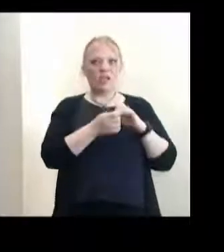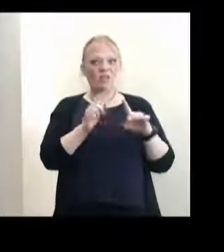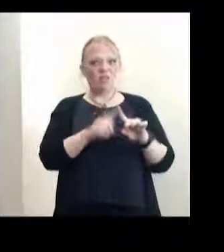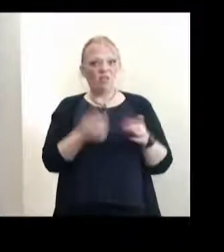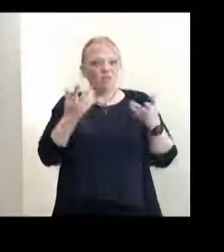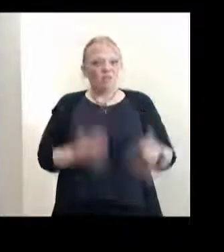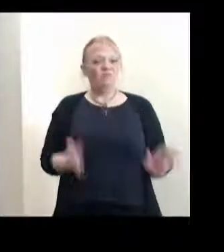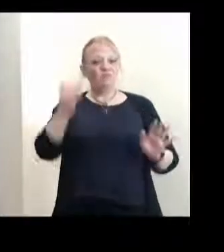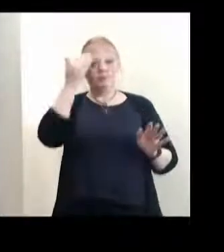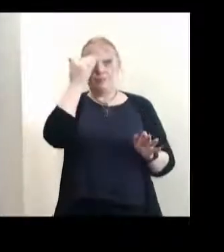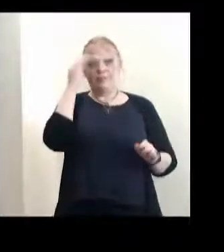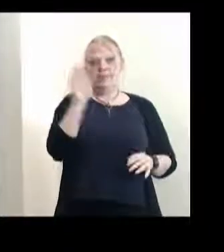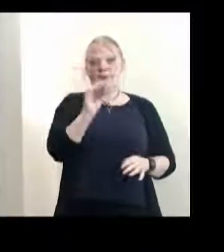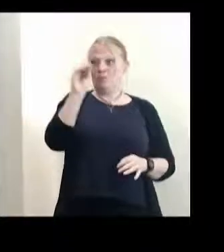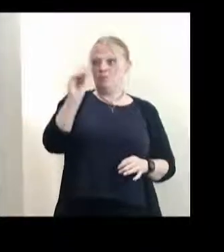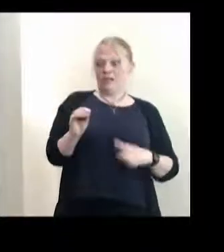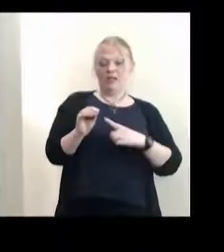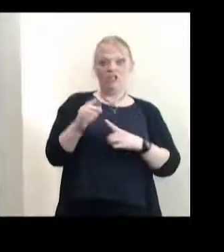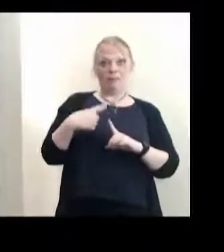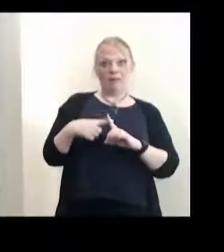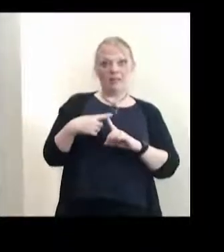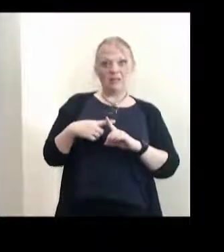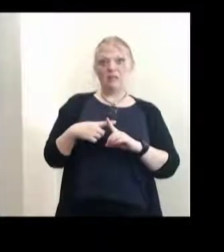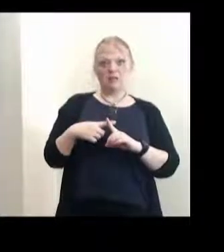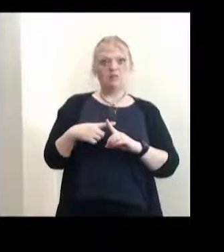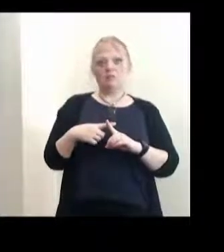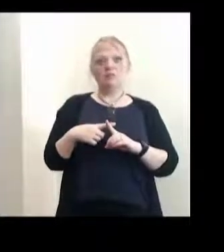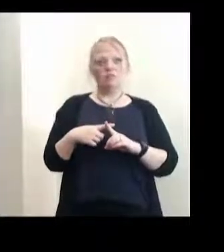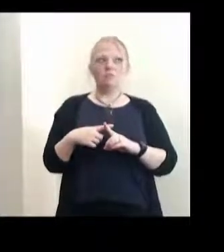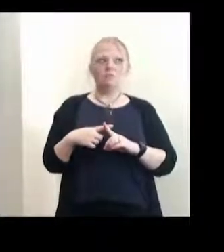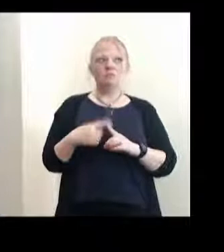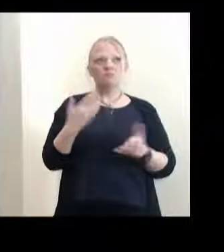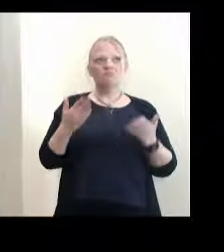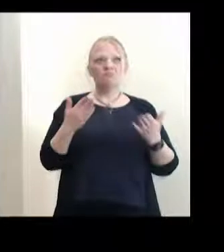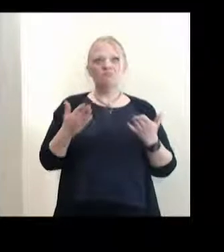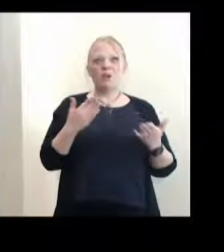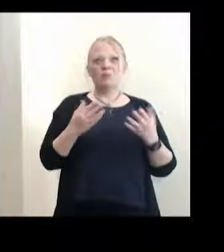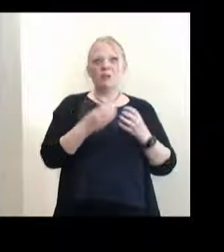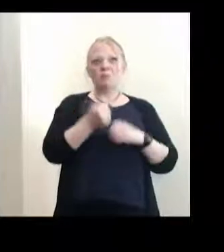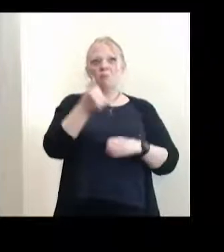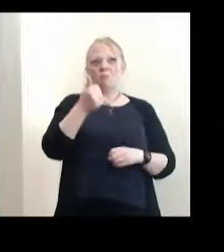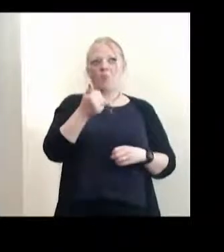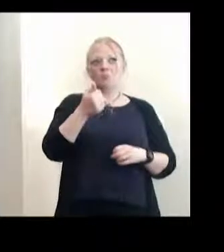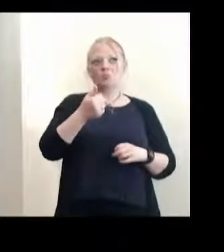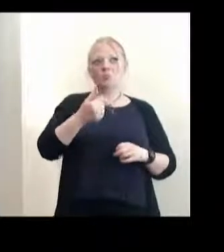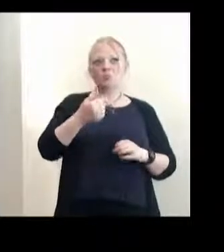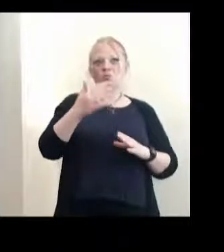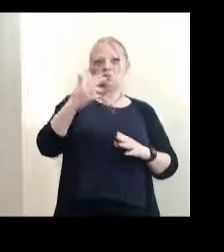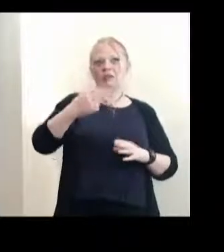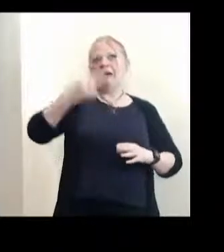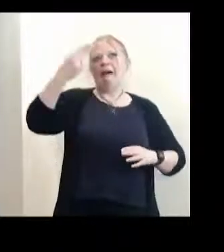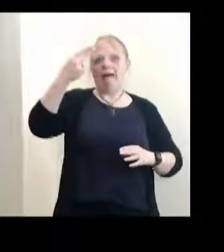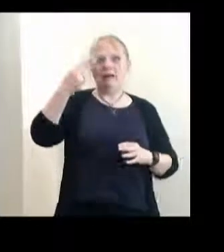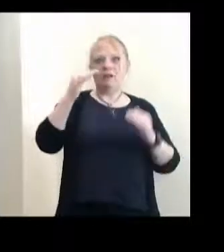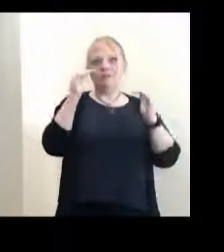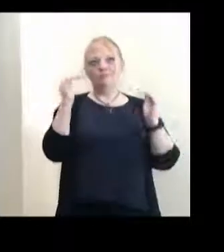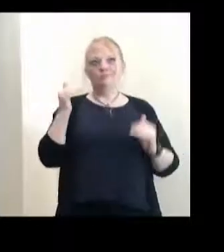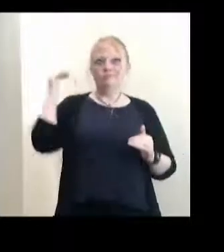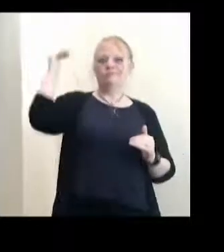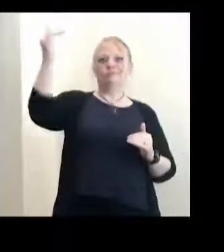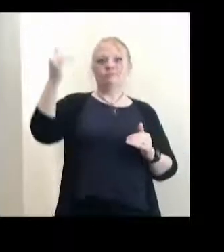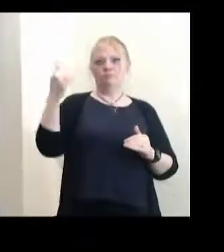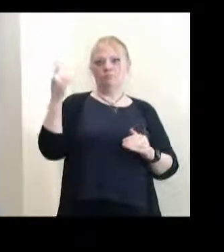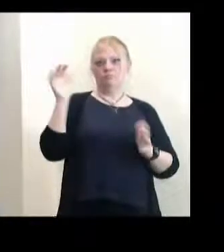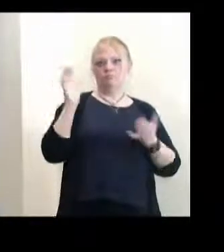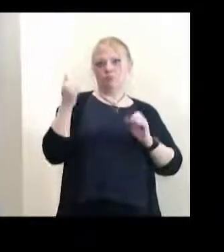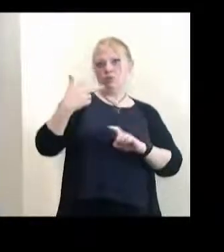know that our percentage positives would easily be one of the higher ones that we've seen in the last 3 or 4 months. And all Erie County zip codes have more than